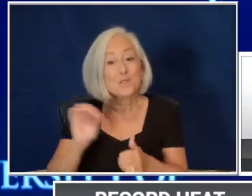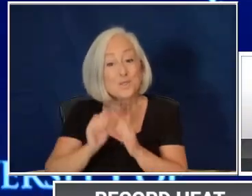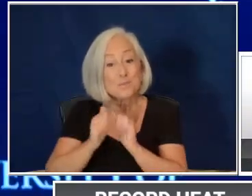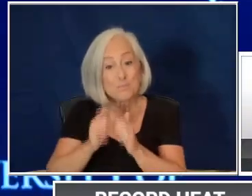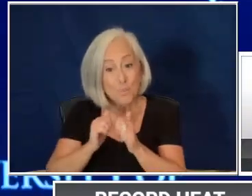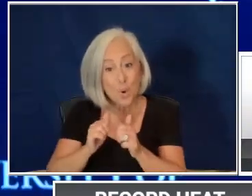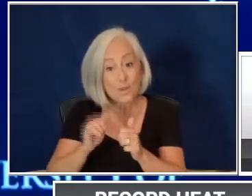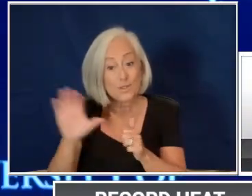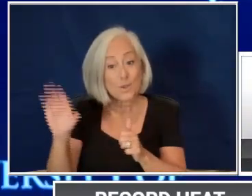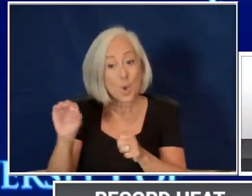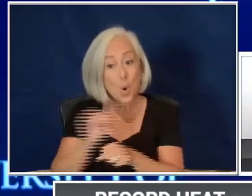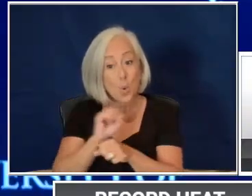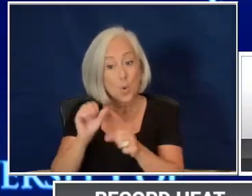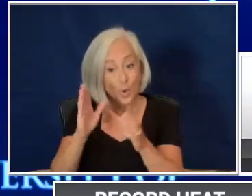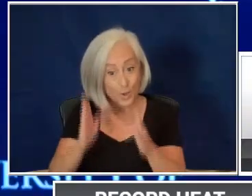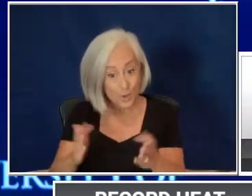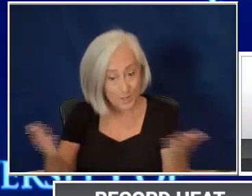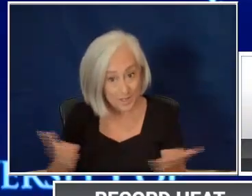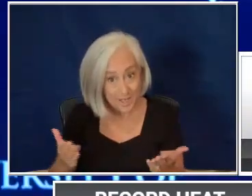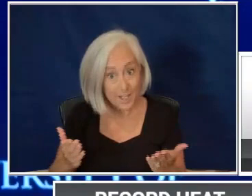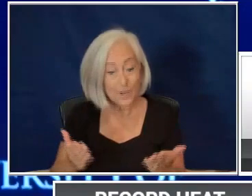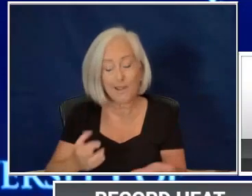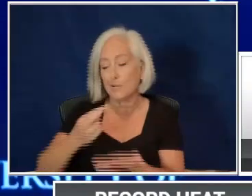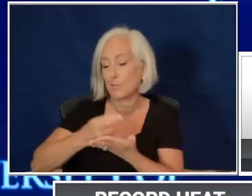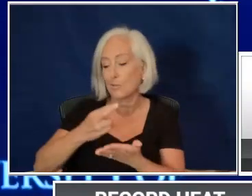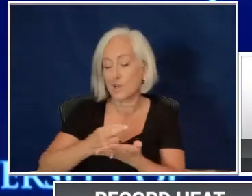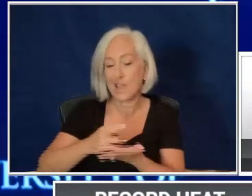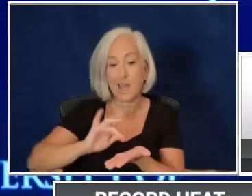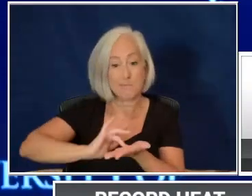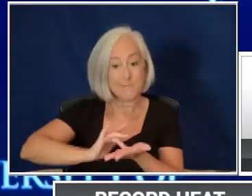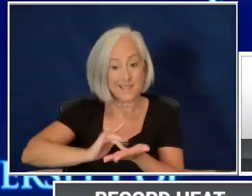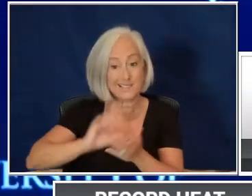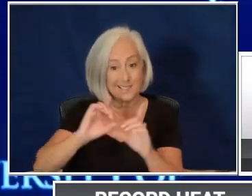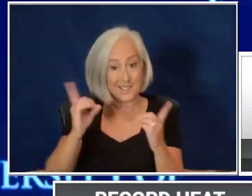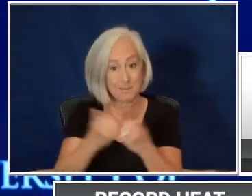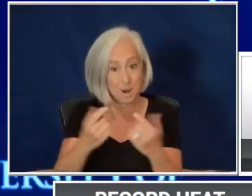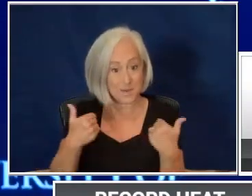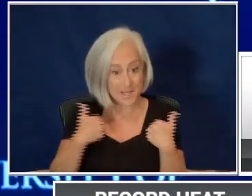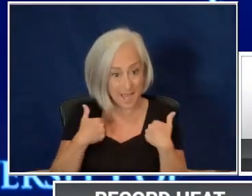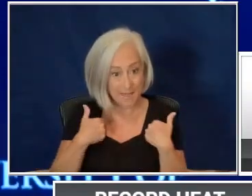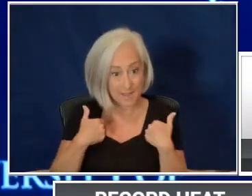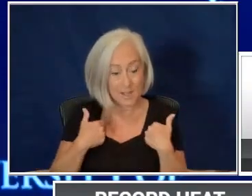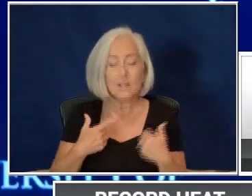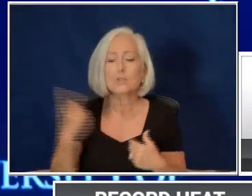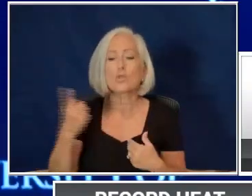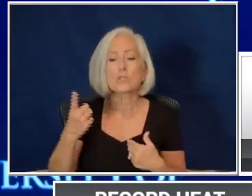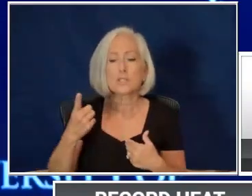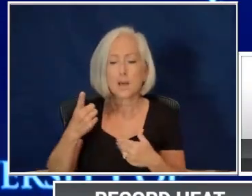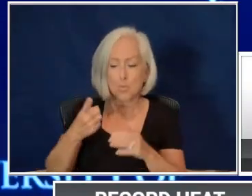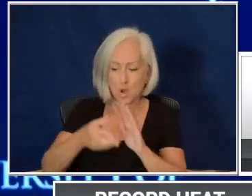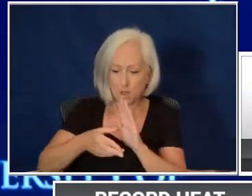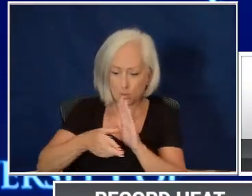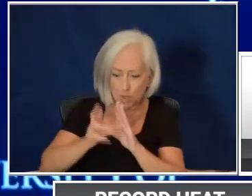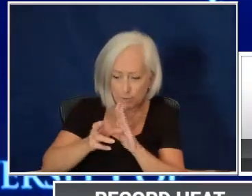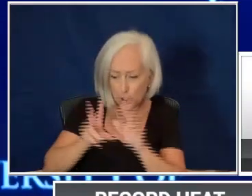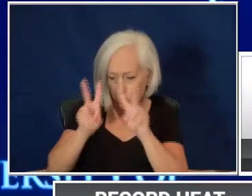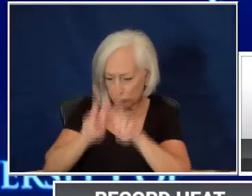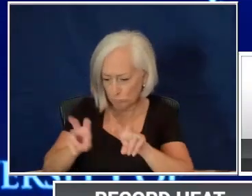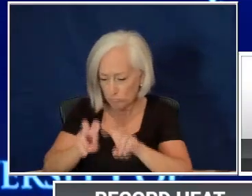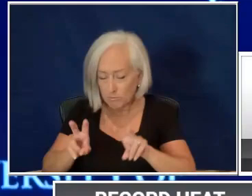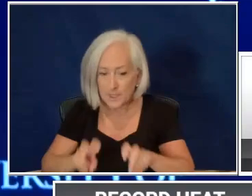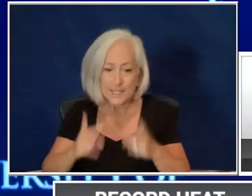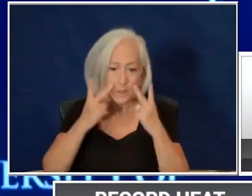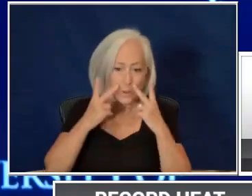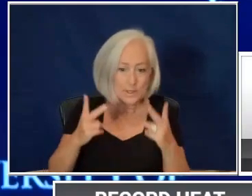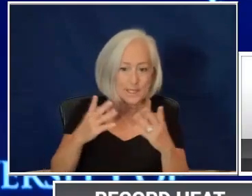our rehabilitation medicine department. So probably a good evaluation by a sports medicine physician to personalize a therapy